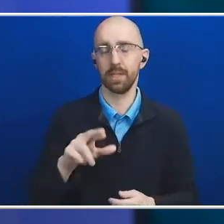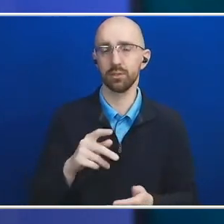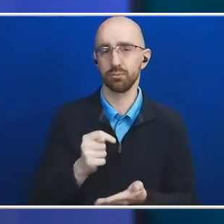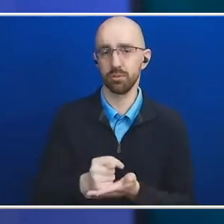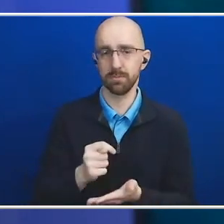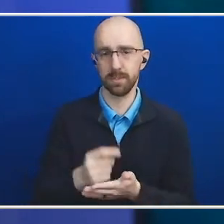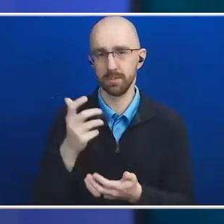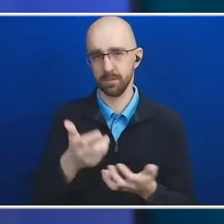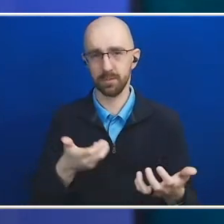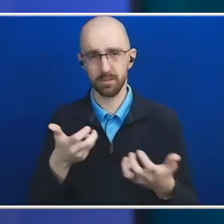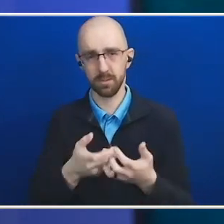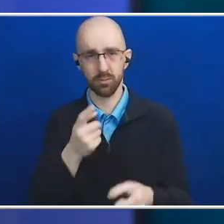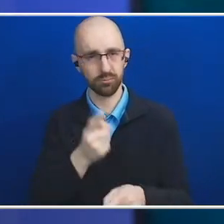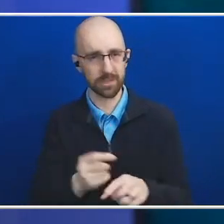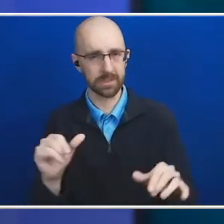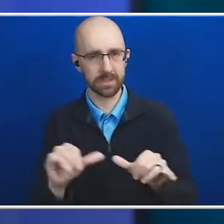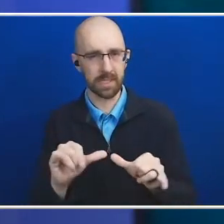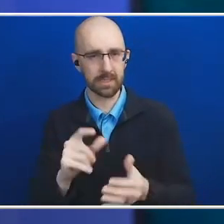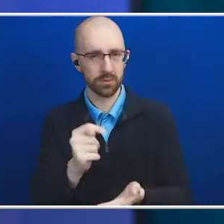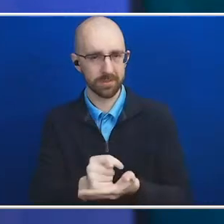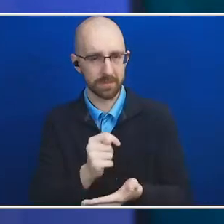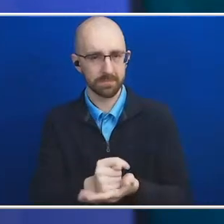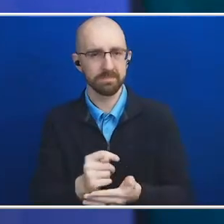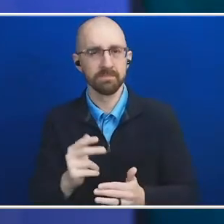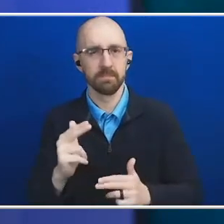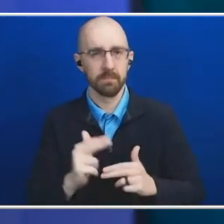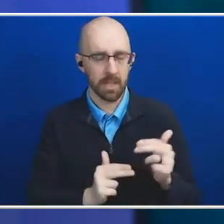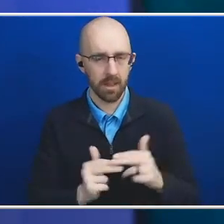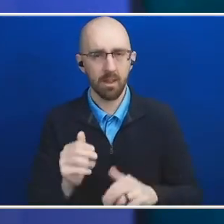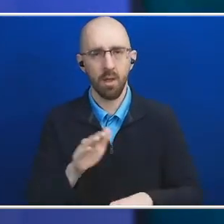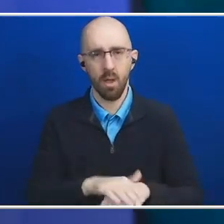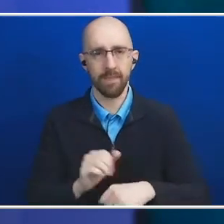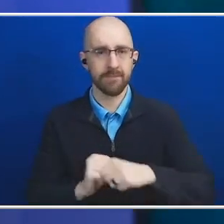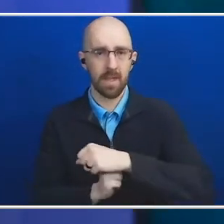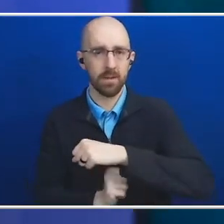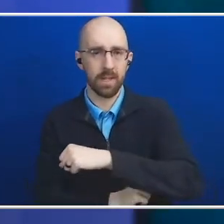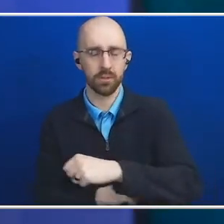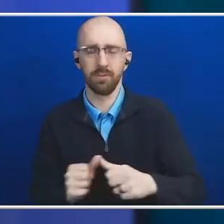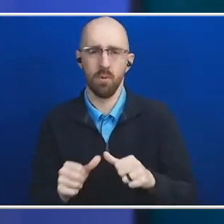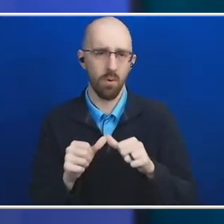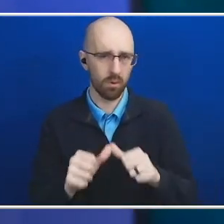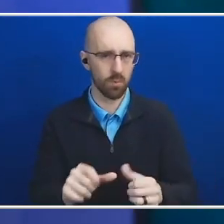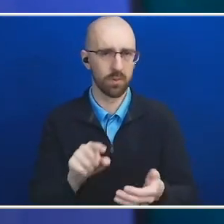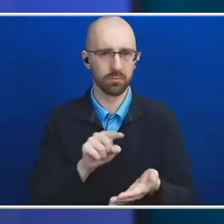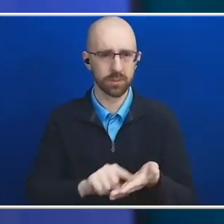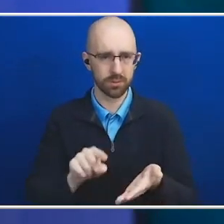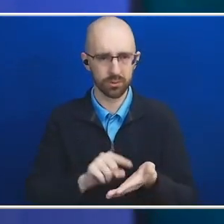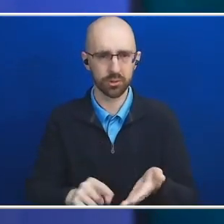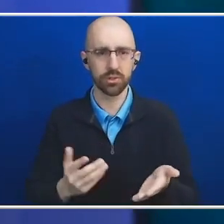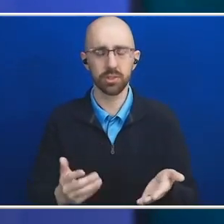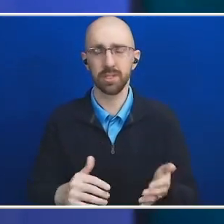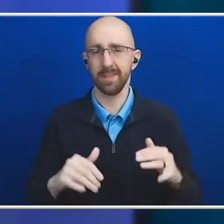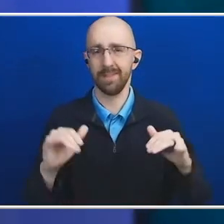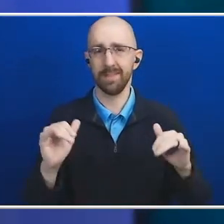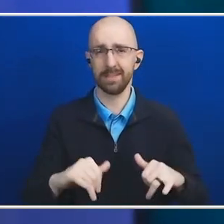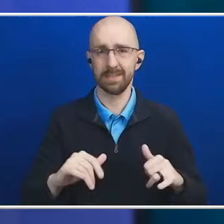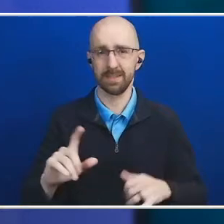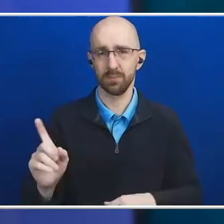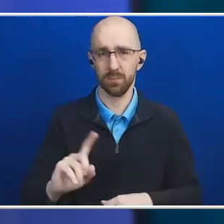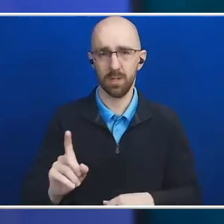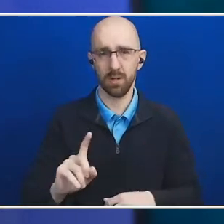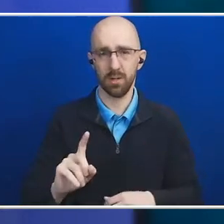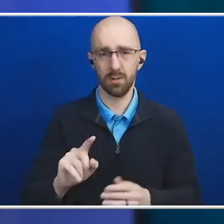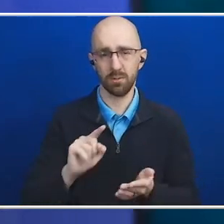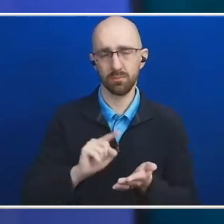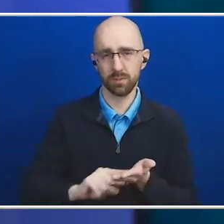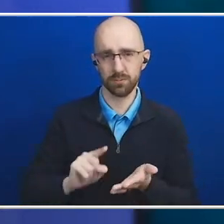treatment, built on the foundation of ongoing research, this is where research